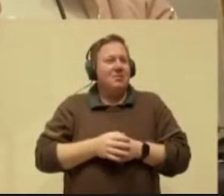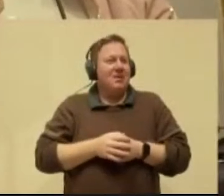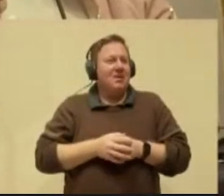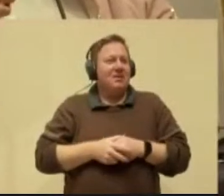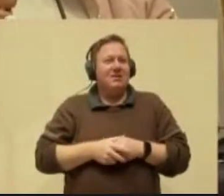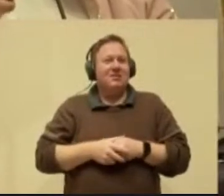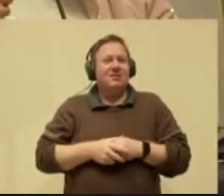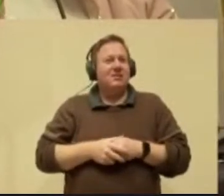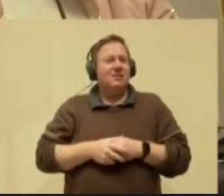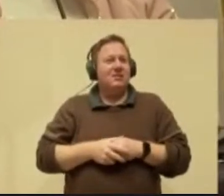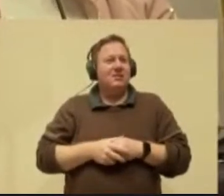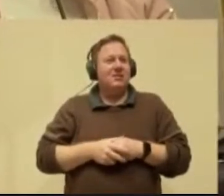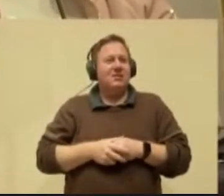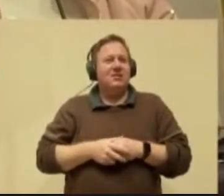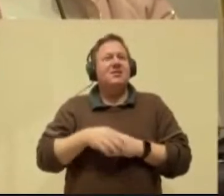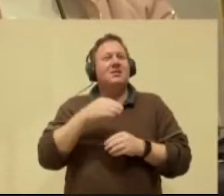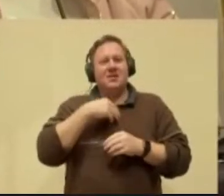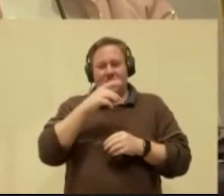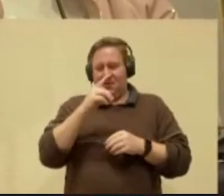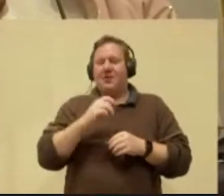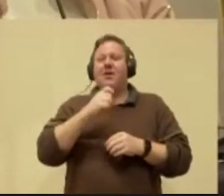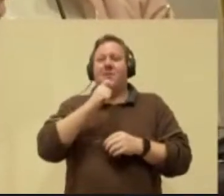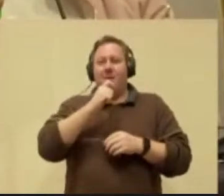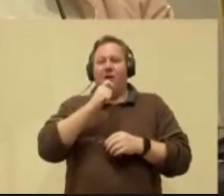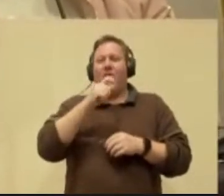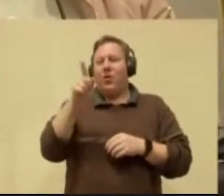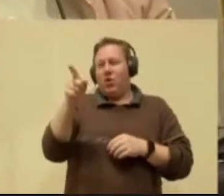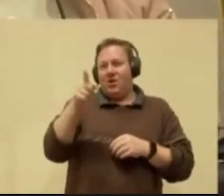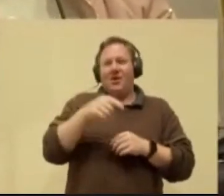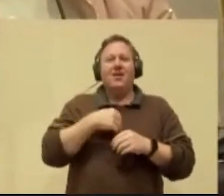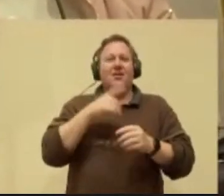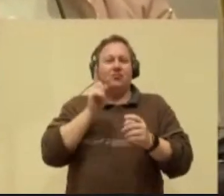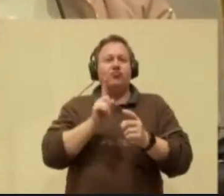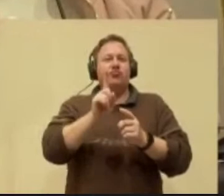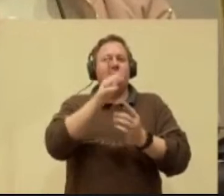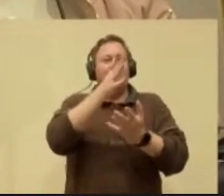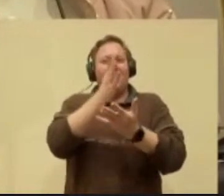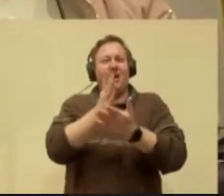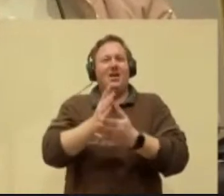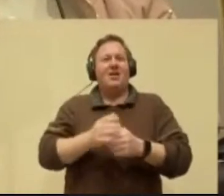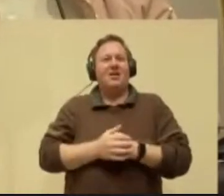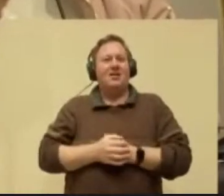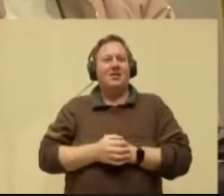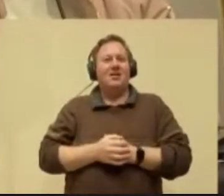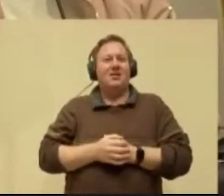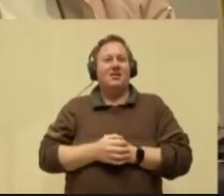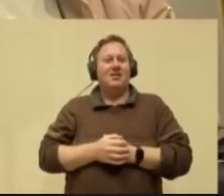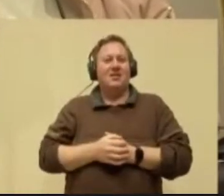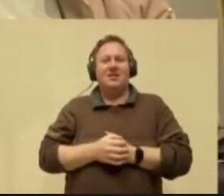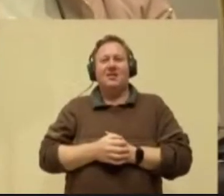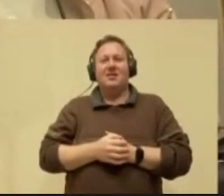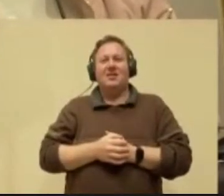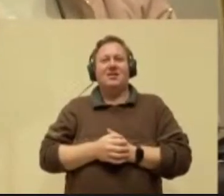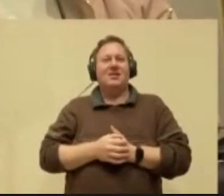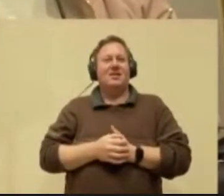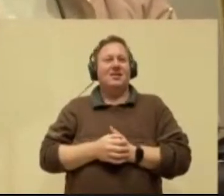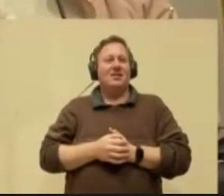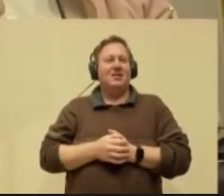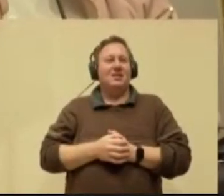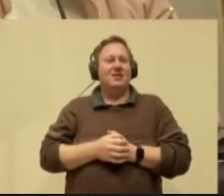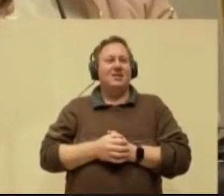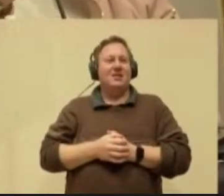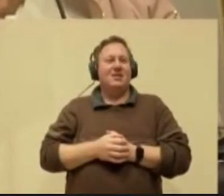now the mic is here they will assist you come to the middle move to the middle move to the middle